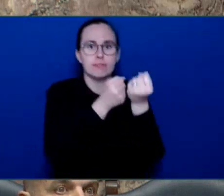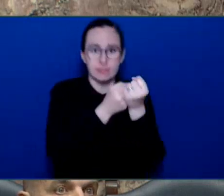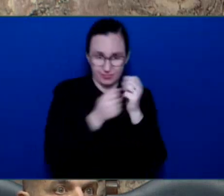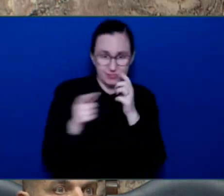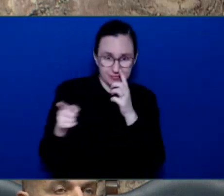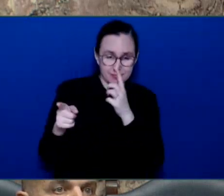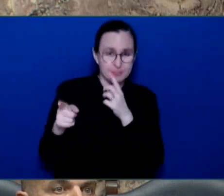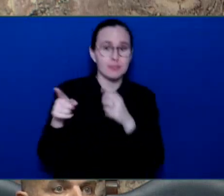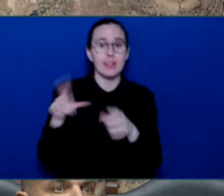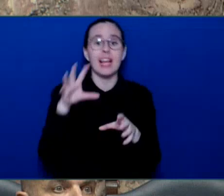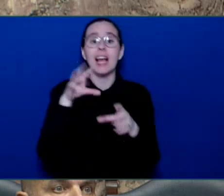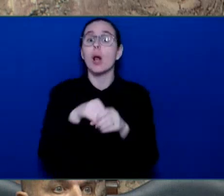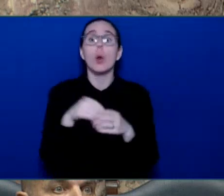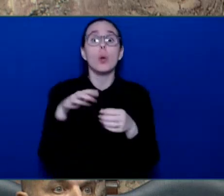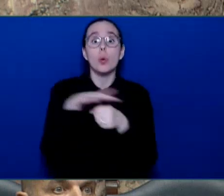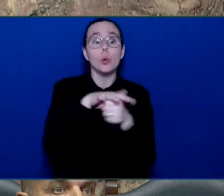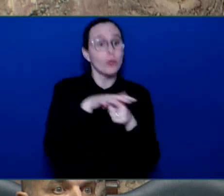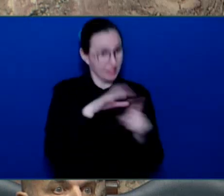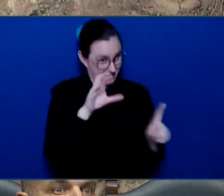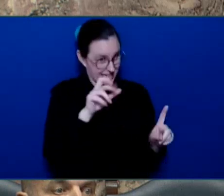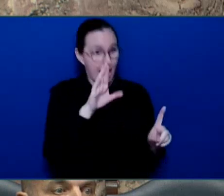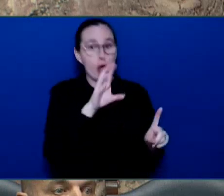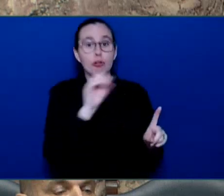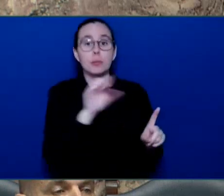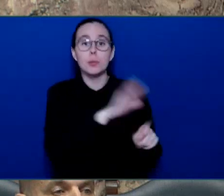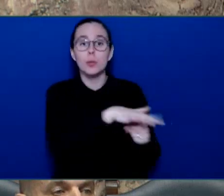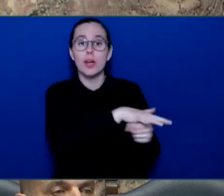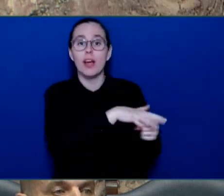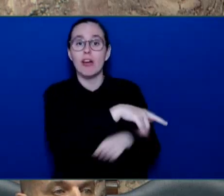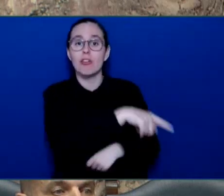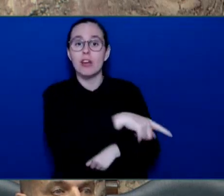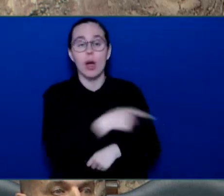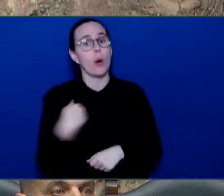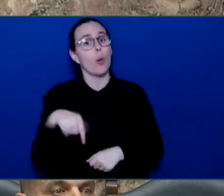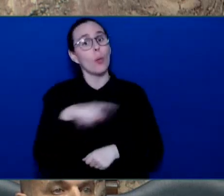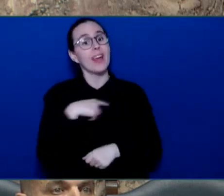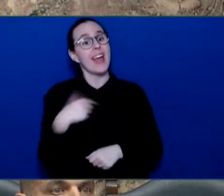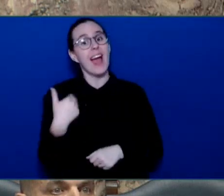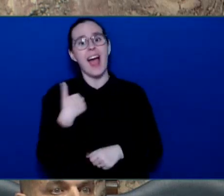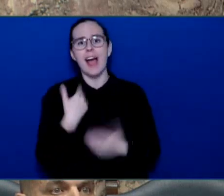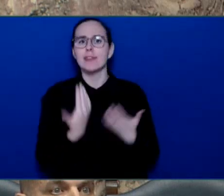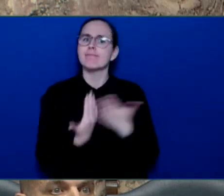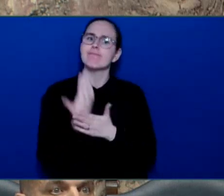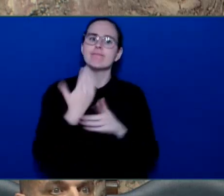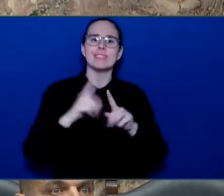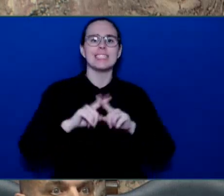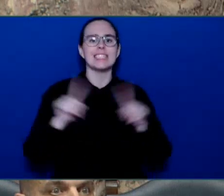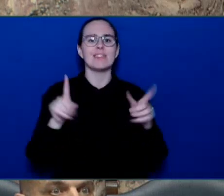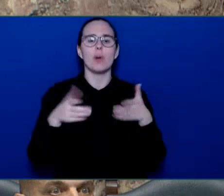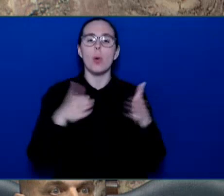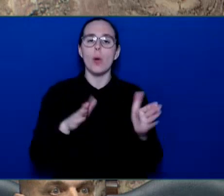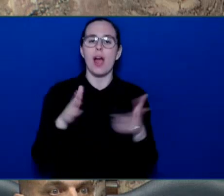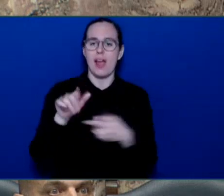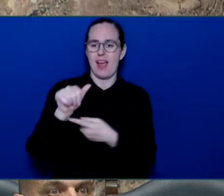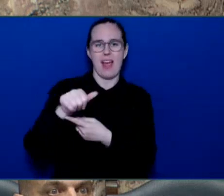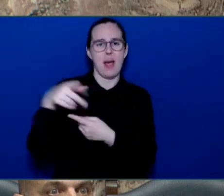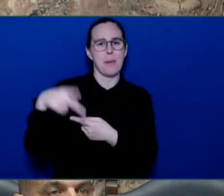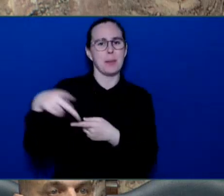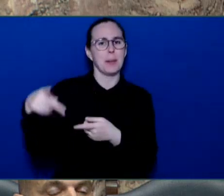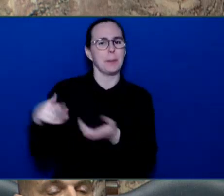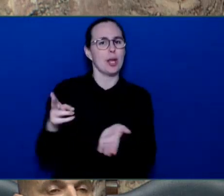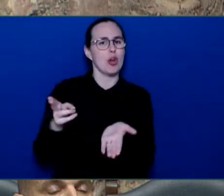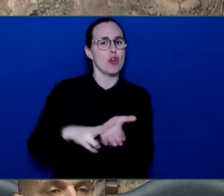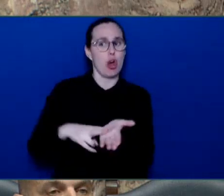example, transformative APP contracts in communities such as Oliver, such as Merritt, such as Salmon Arm, to